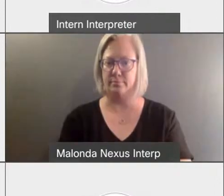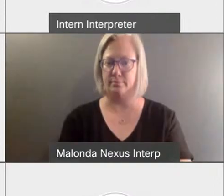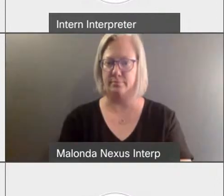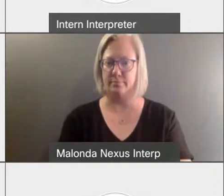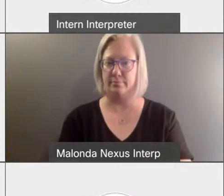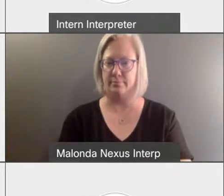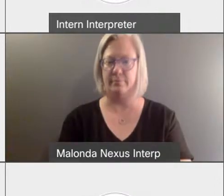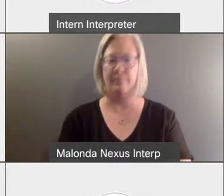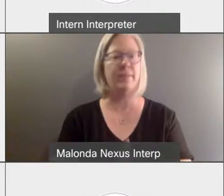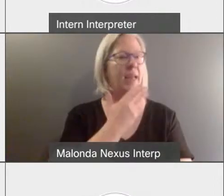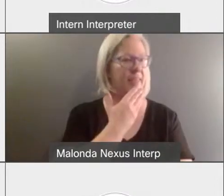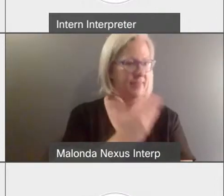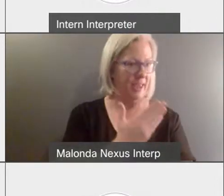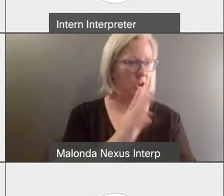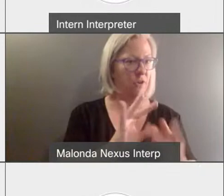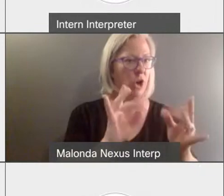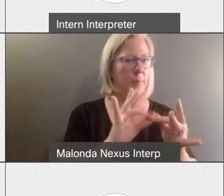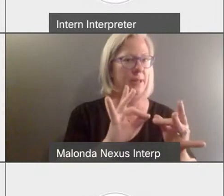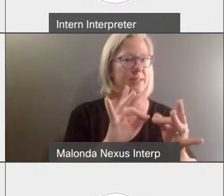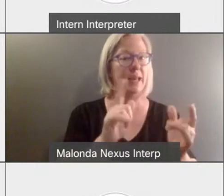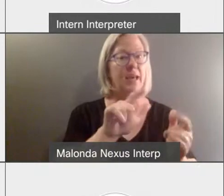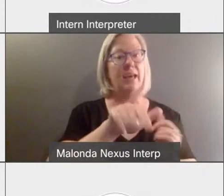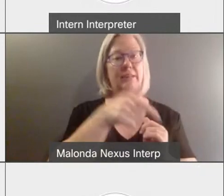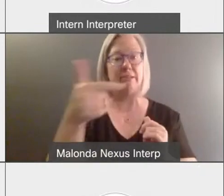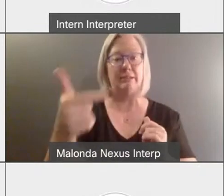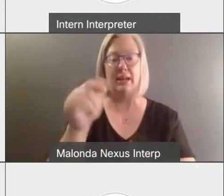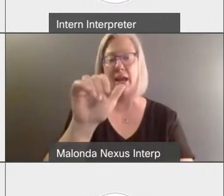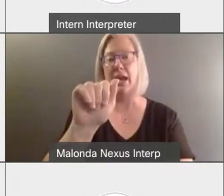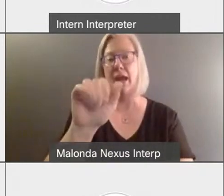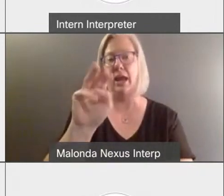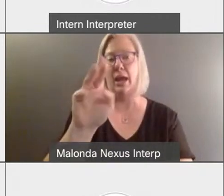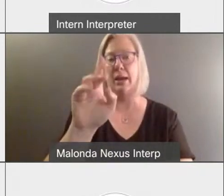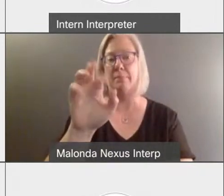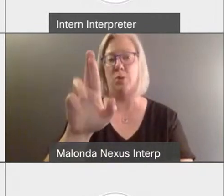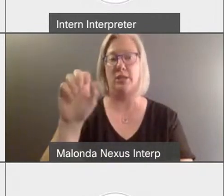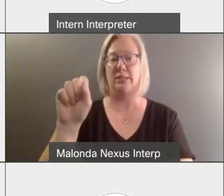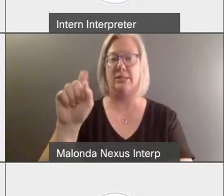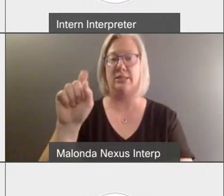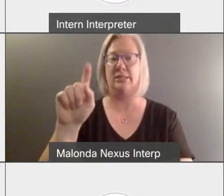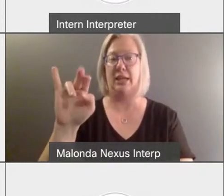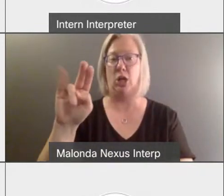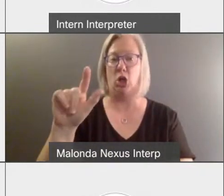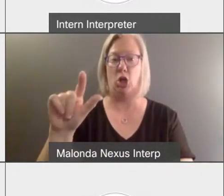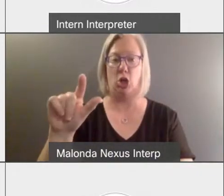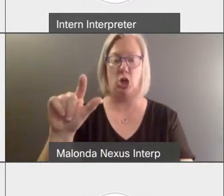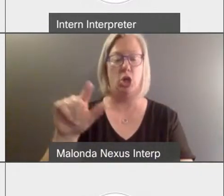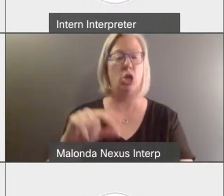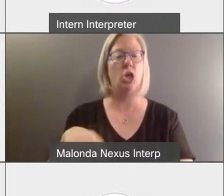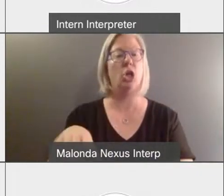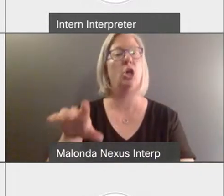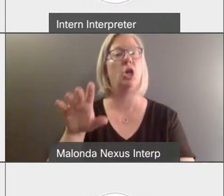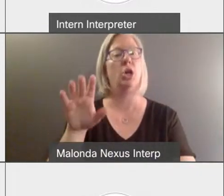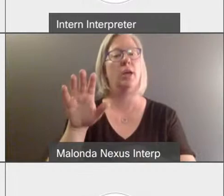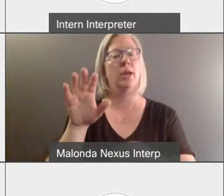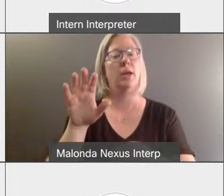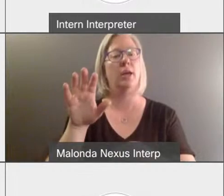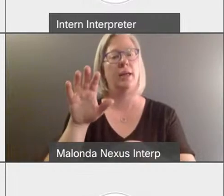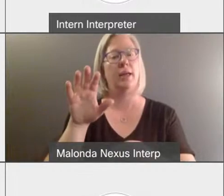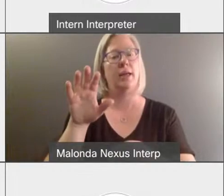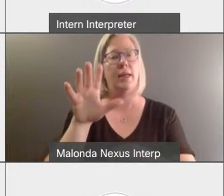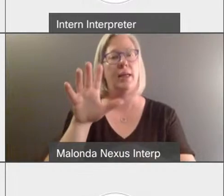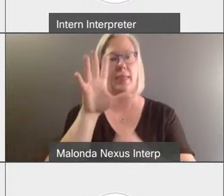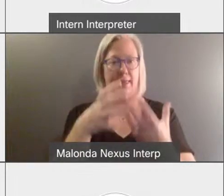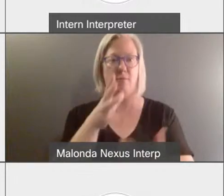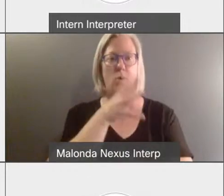Thank you for your comments. Our next will be Amber Stinger, League of Women Voters of Johnson County.